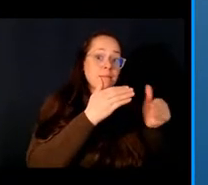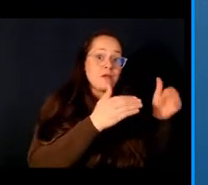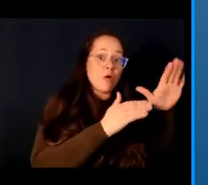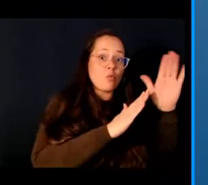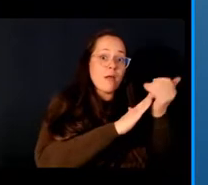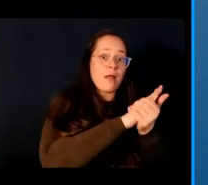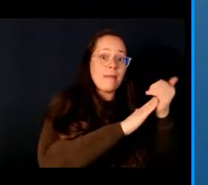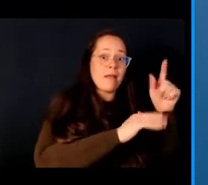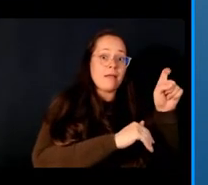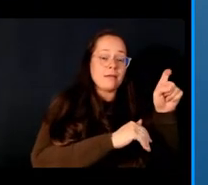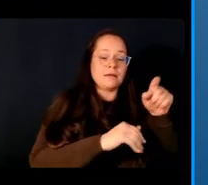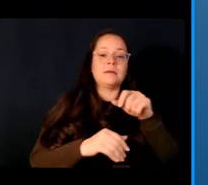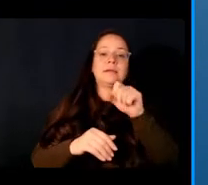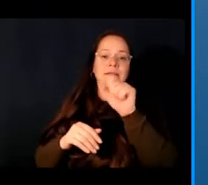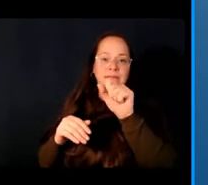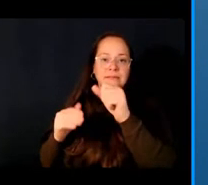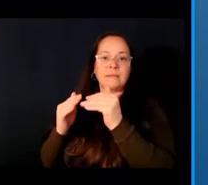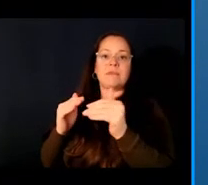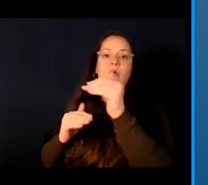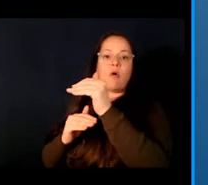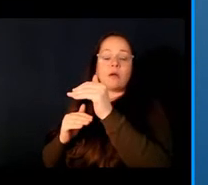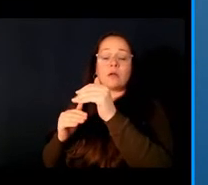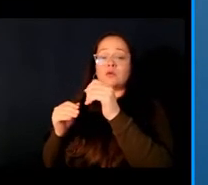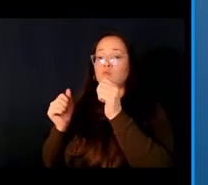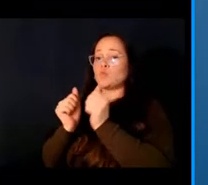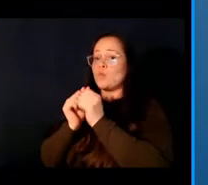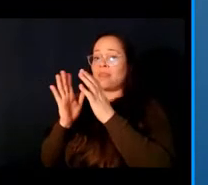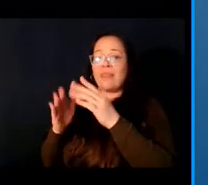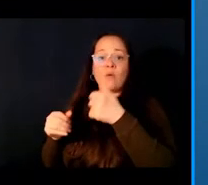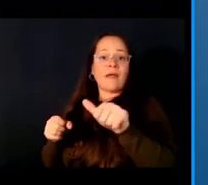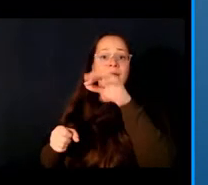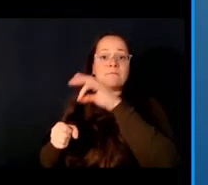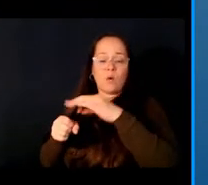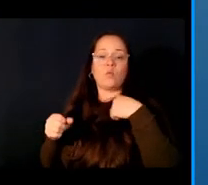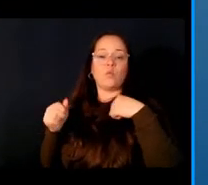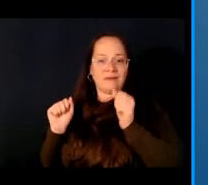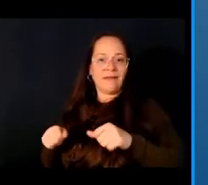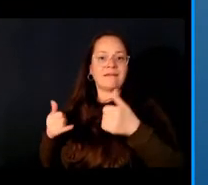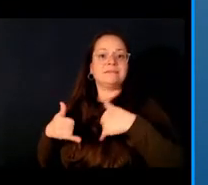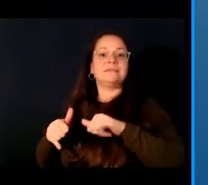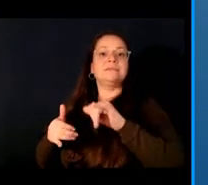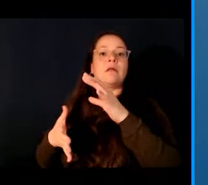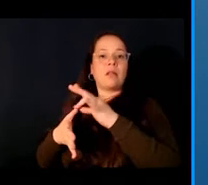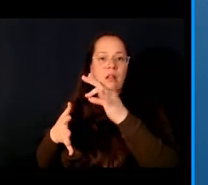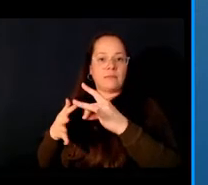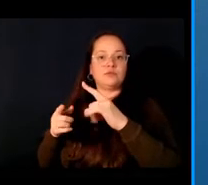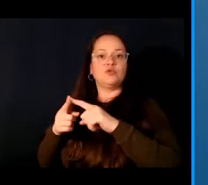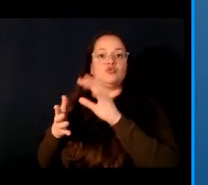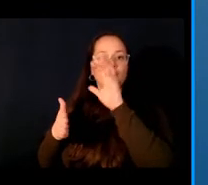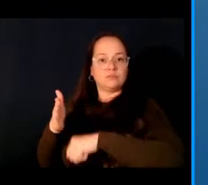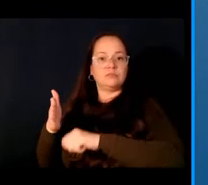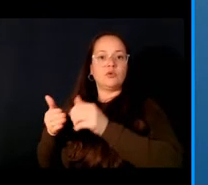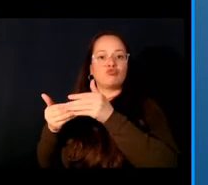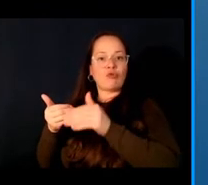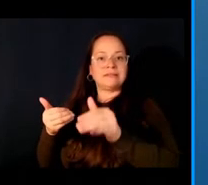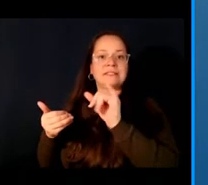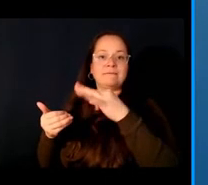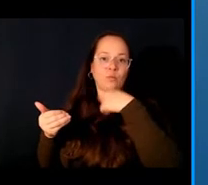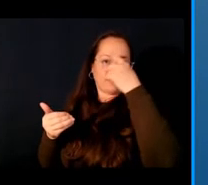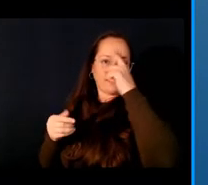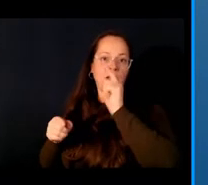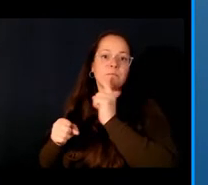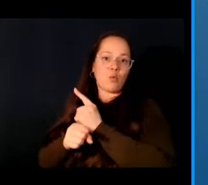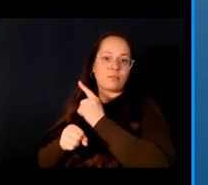there's that's what happens without any vote at all and we have the option to take away the rest if we think it's a we think it's appropriate record is